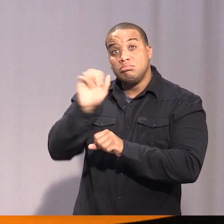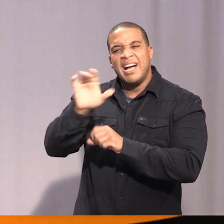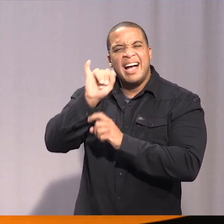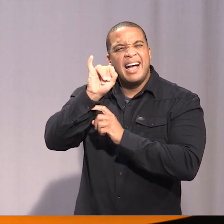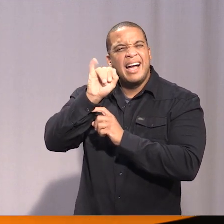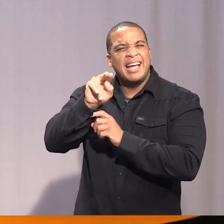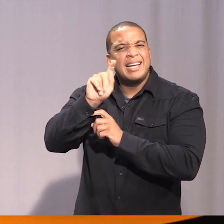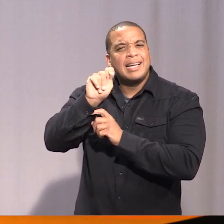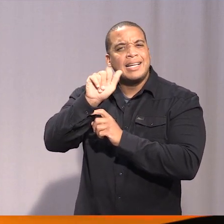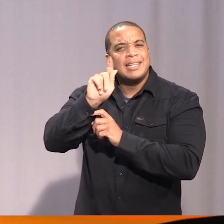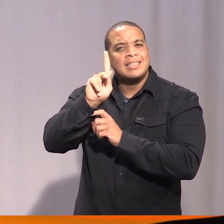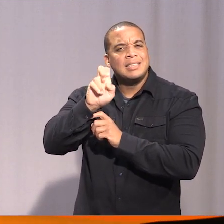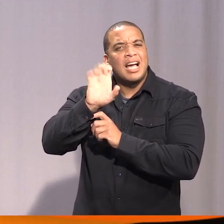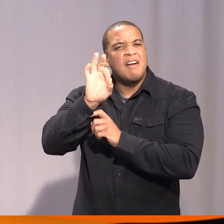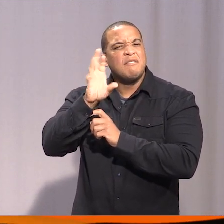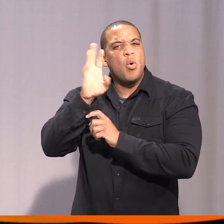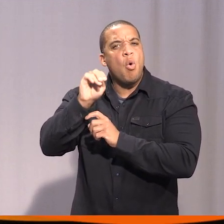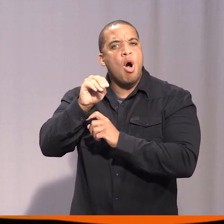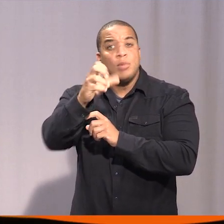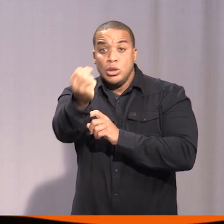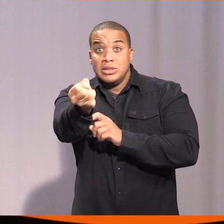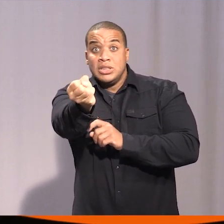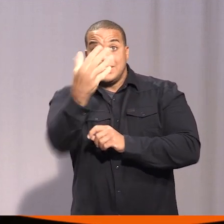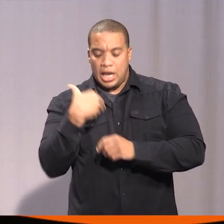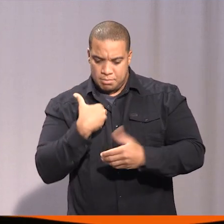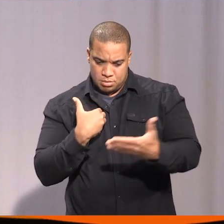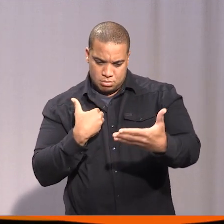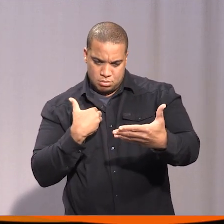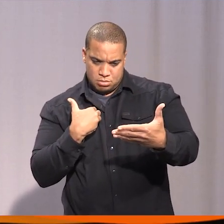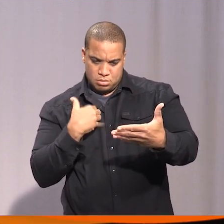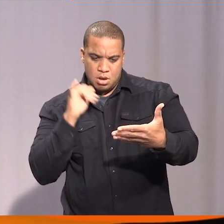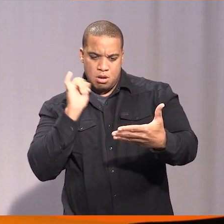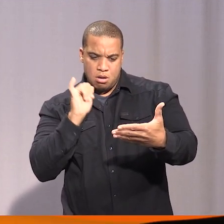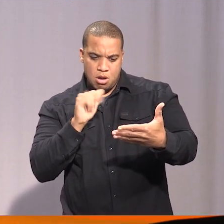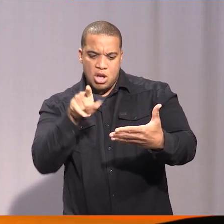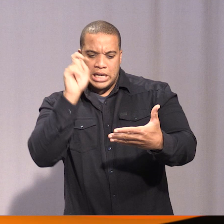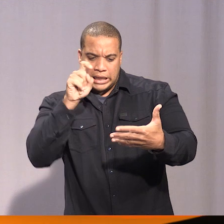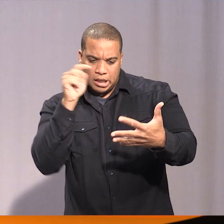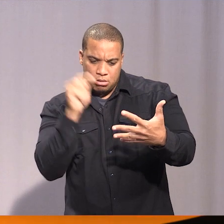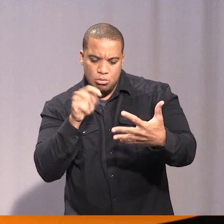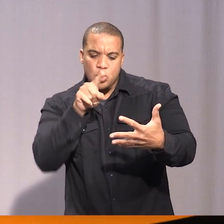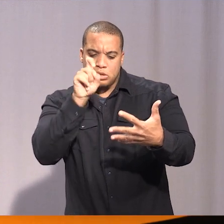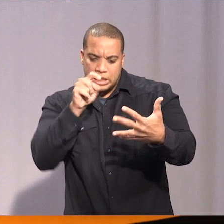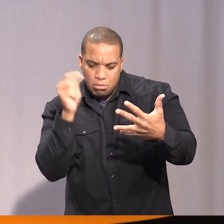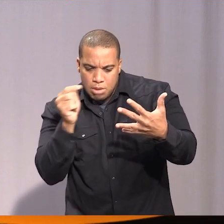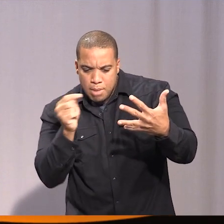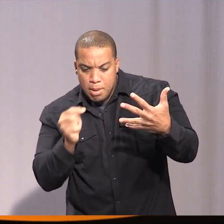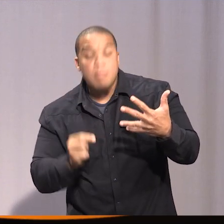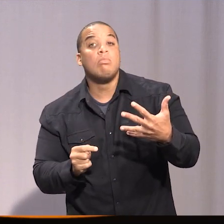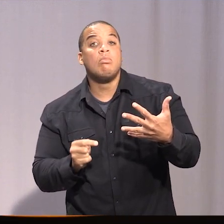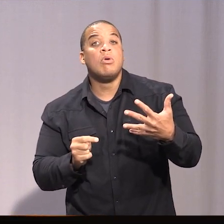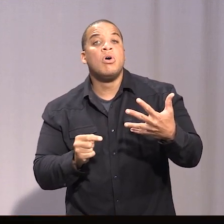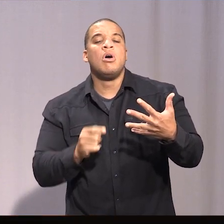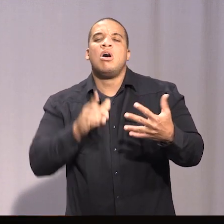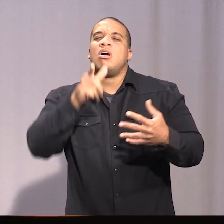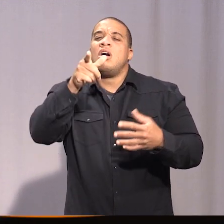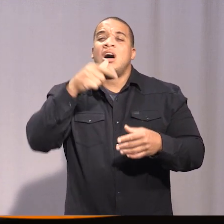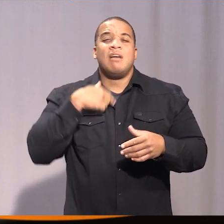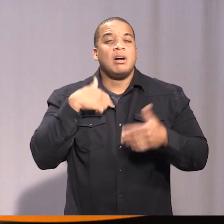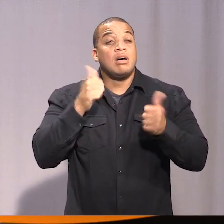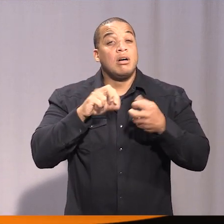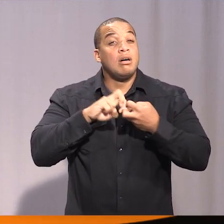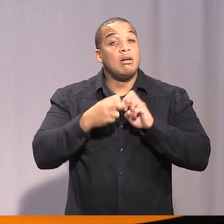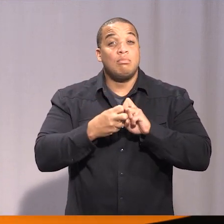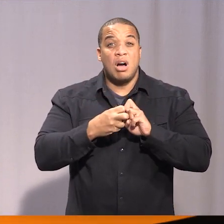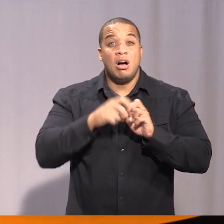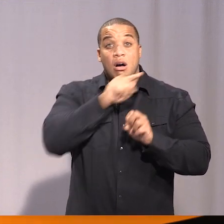is our way of doing that self-identification, and to request specific accommodations. If you're having any issues, you can